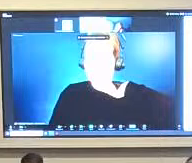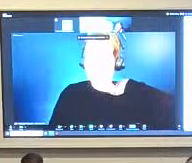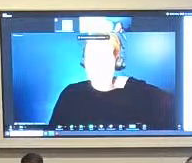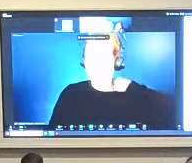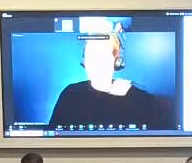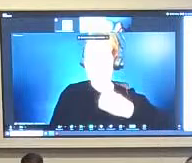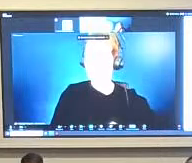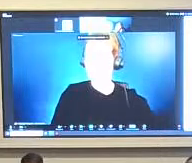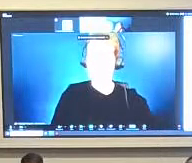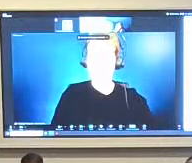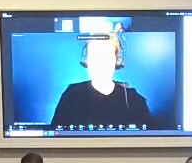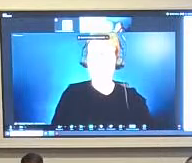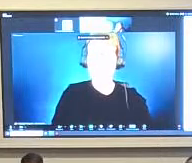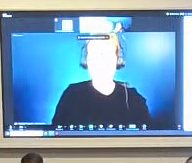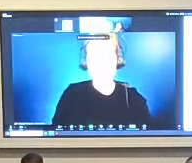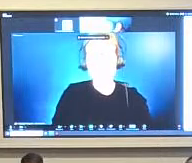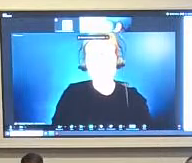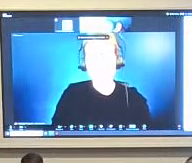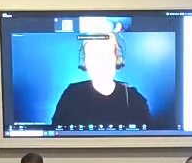As I look at the calendar,